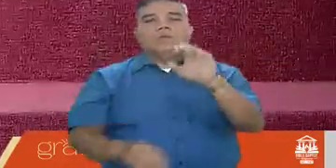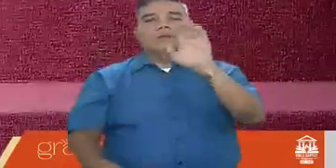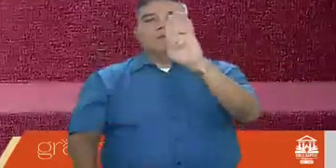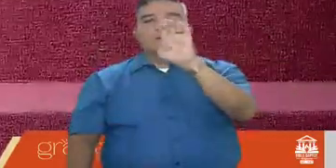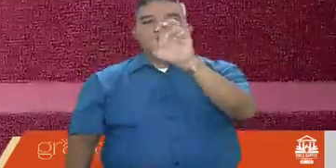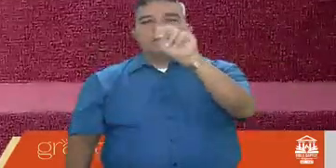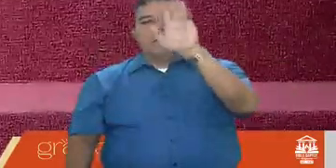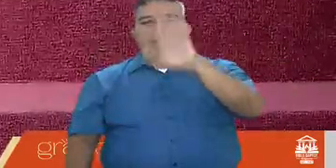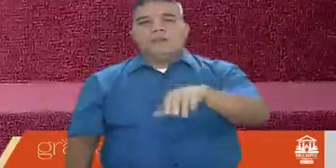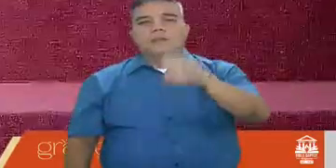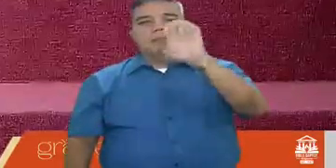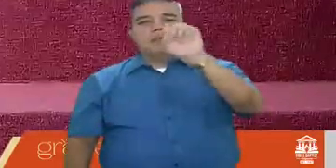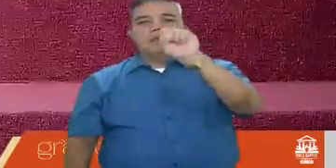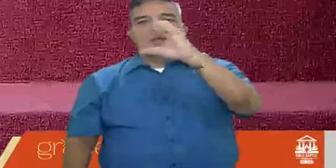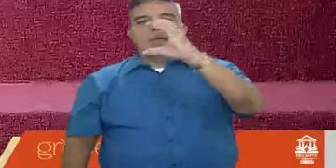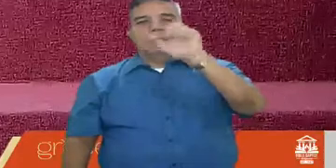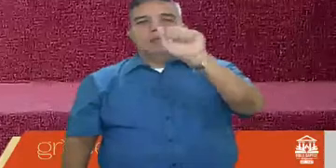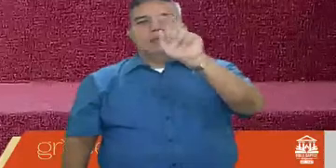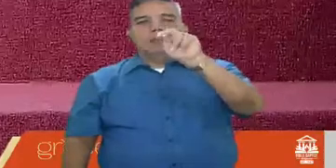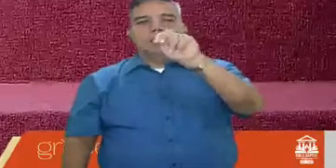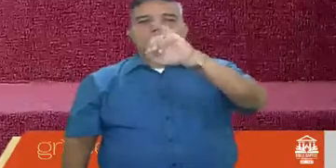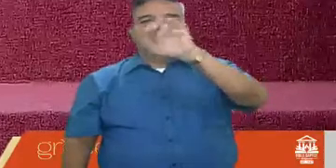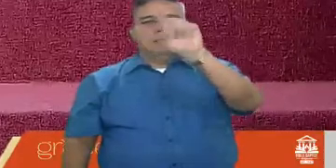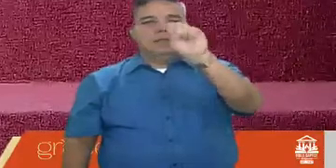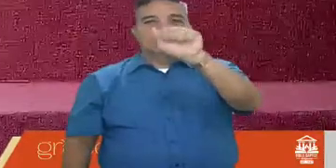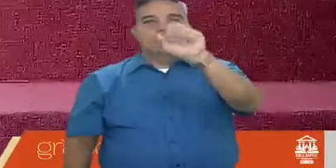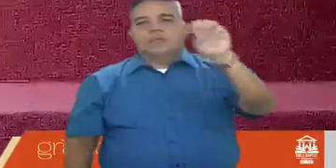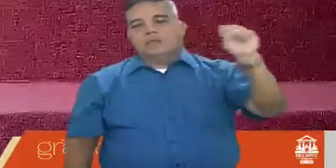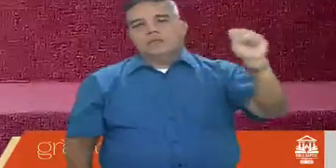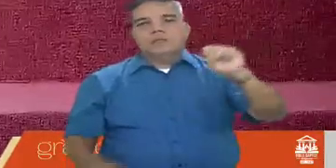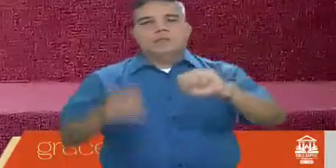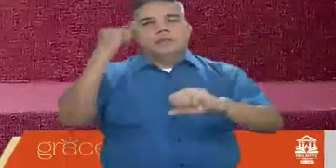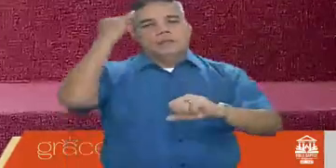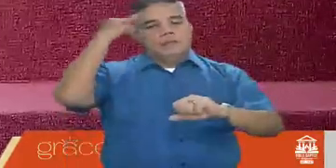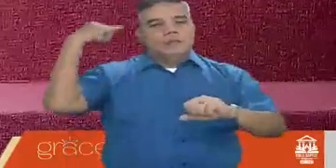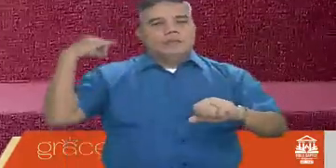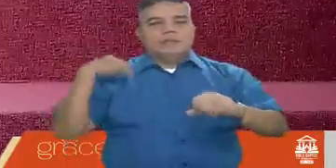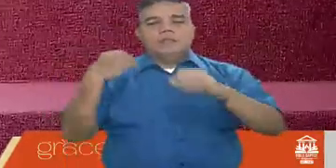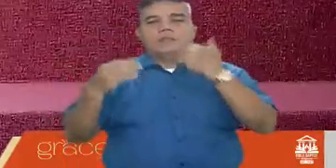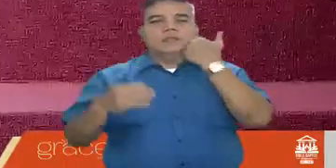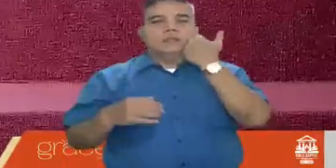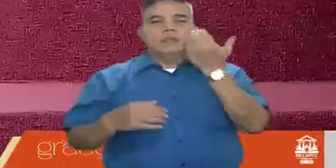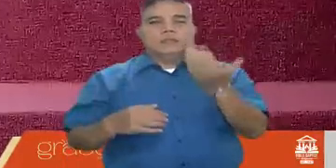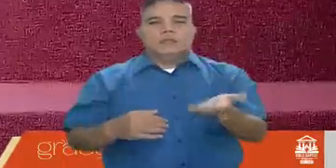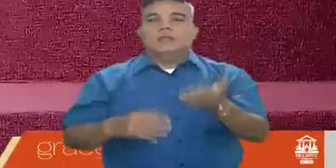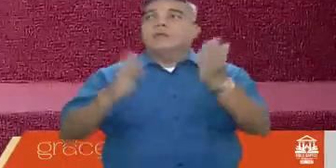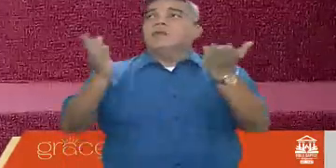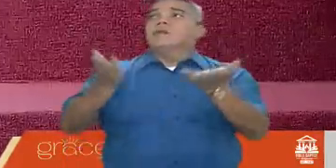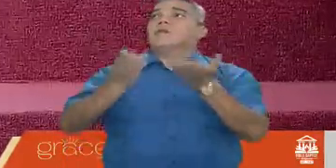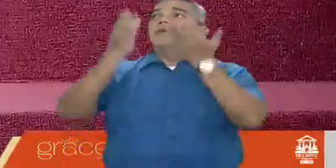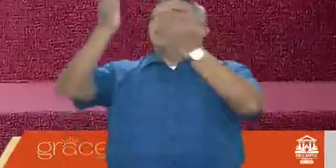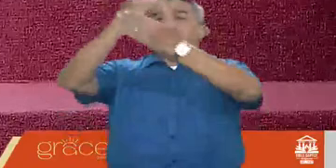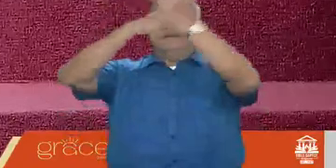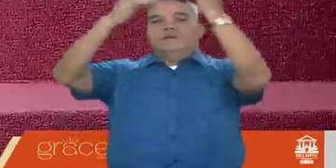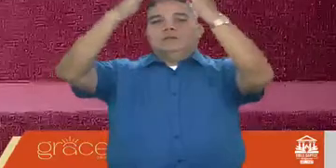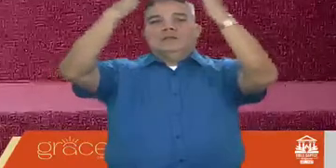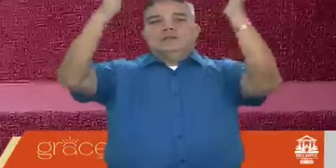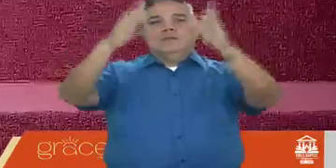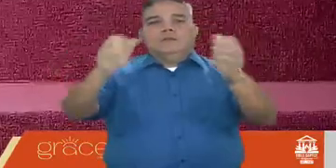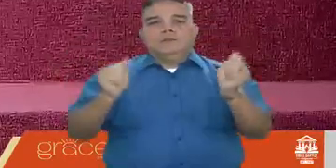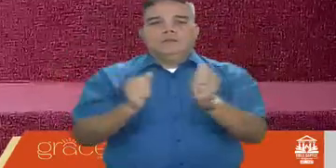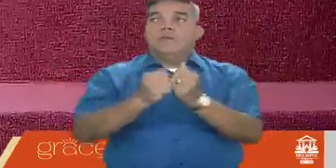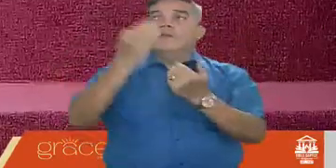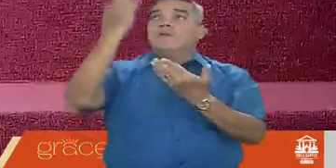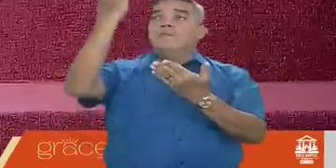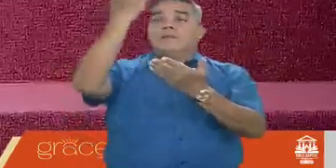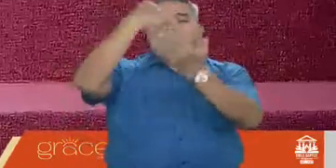Ben Iscasinas, for his wife, for the demise of his wife, Ma'am Elena Iscasinas. They are now joining with Ma'am